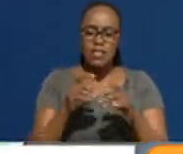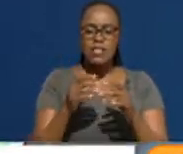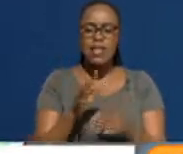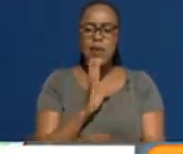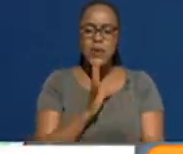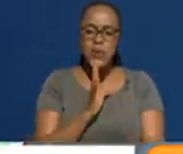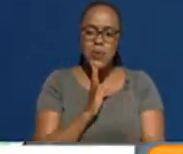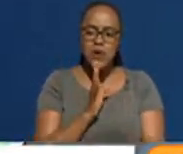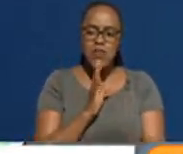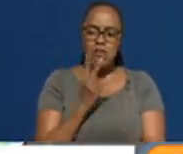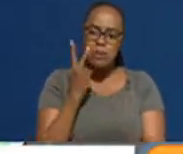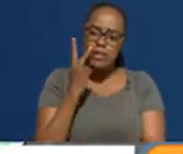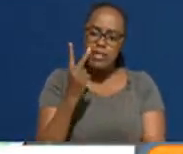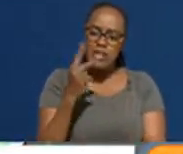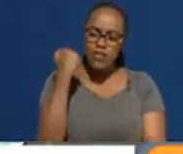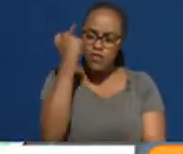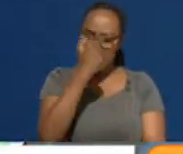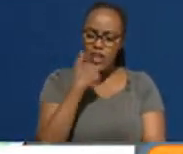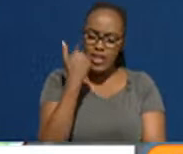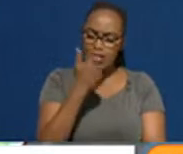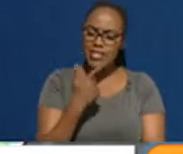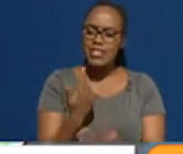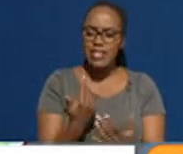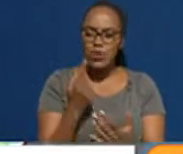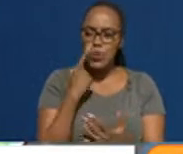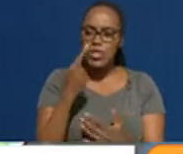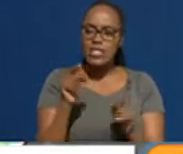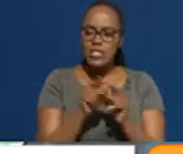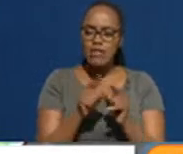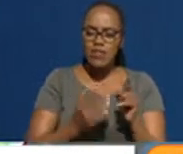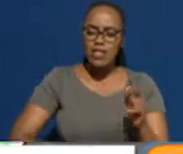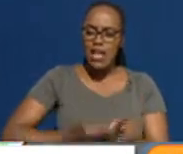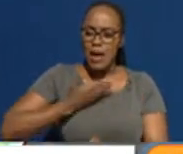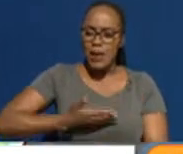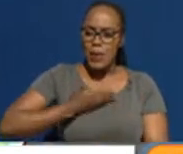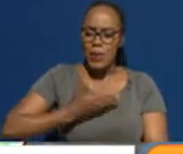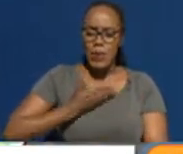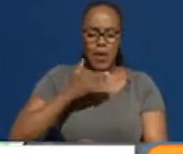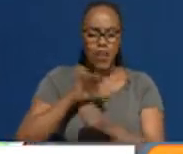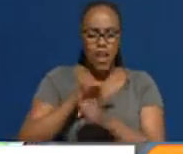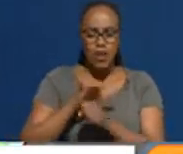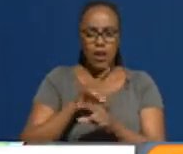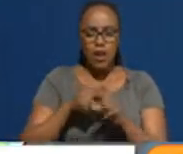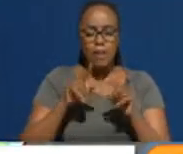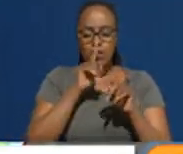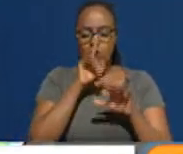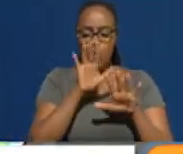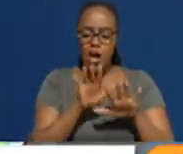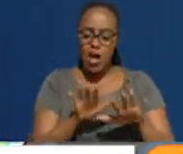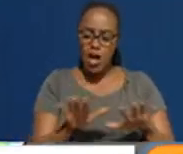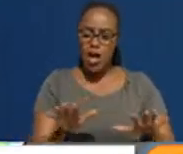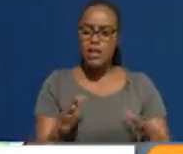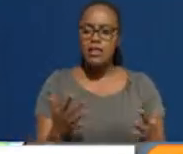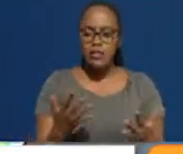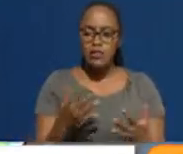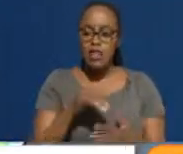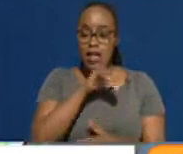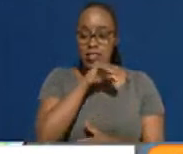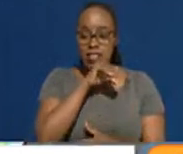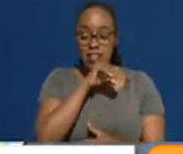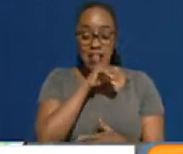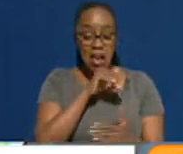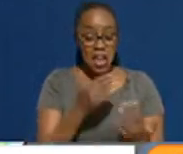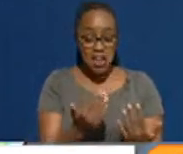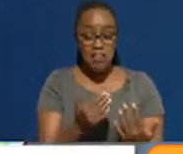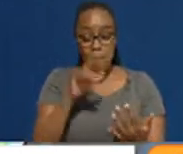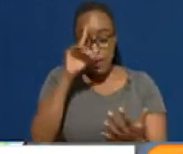conference, I bother to look at his face. You can see he's upset. He's angry. But he's very calm. This is Raila. Yes. Mm-hmm. He